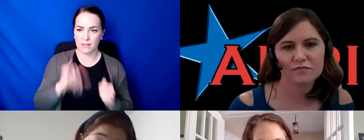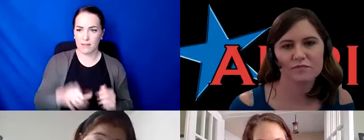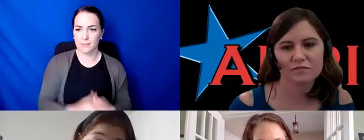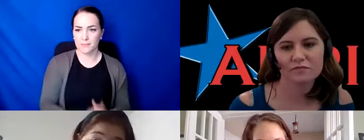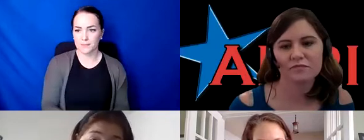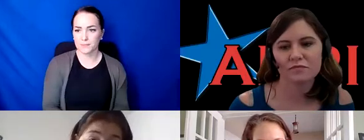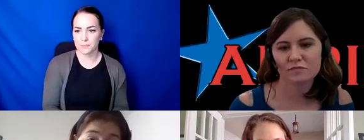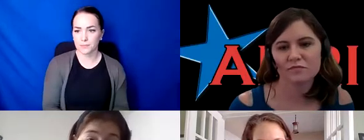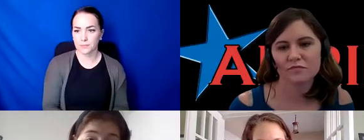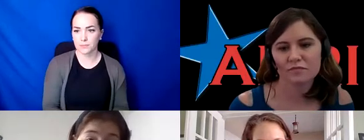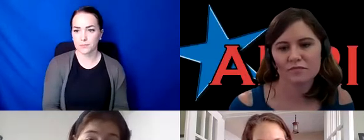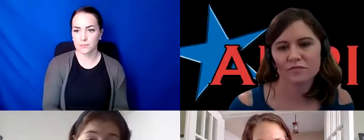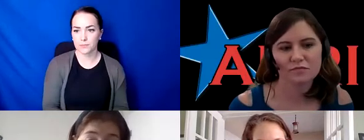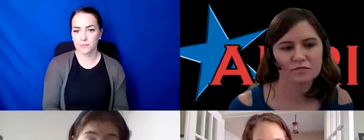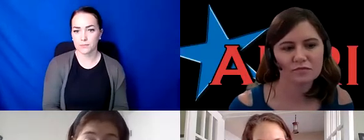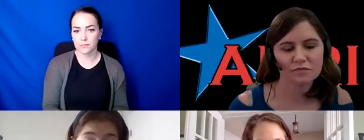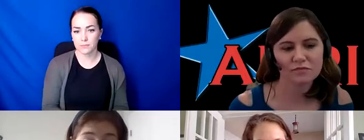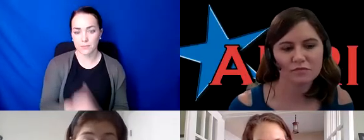has something. So.